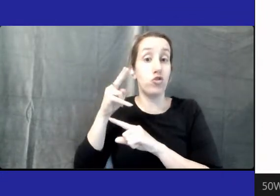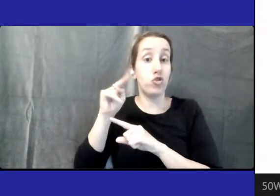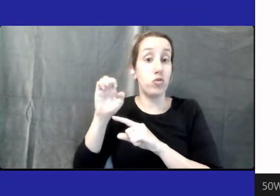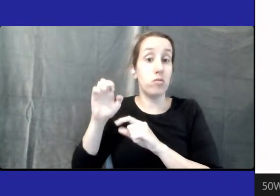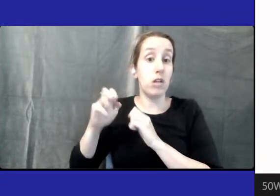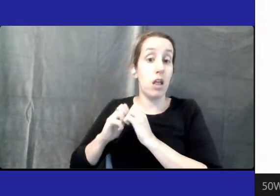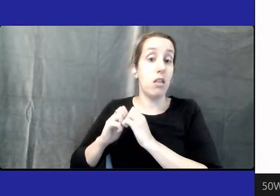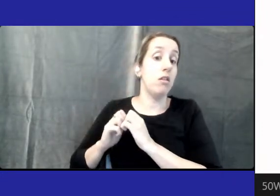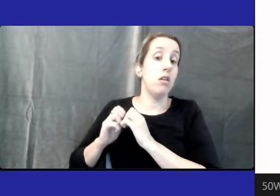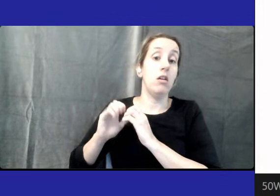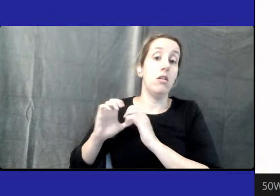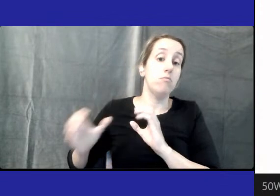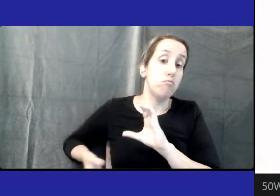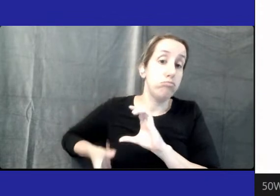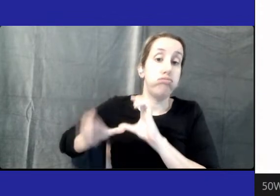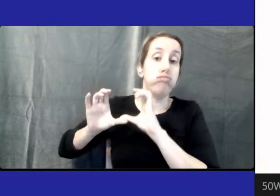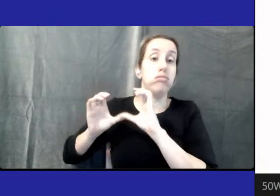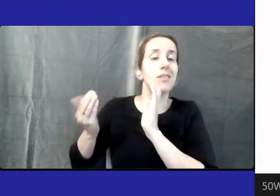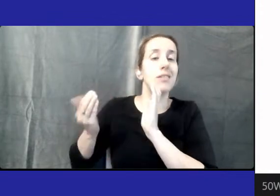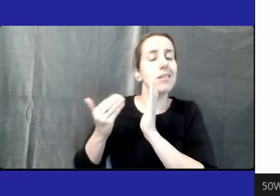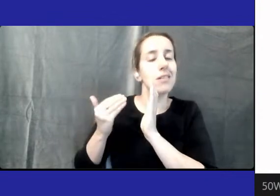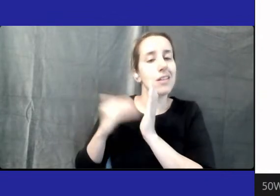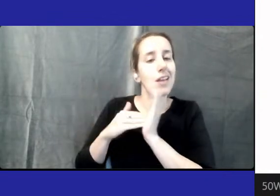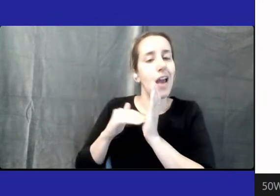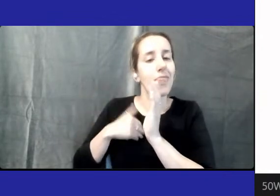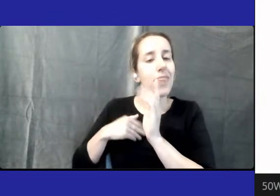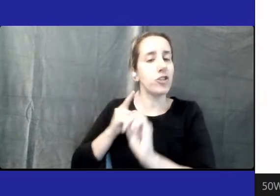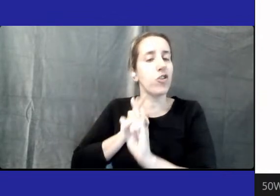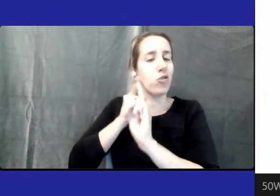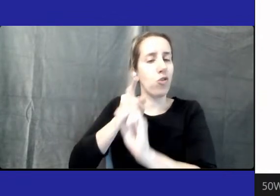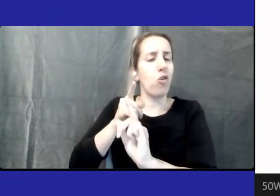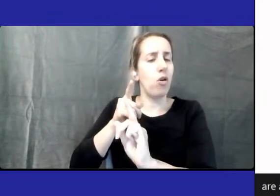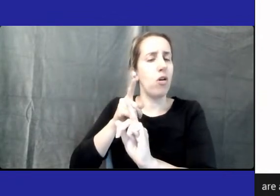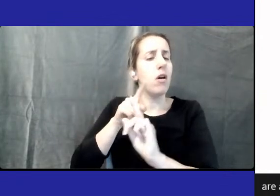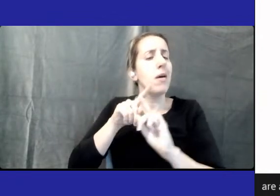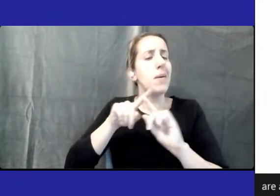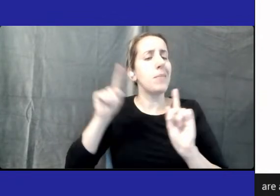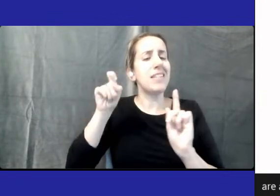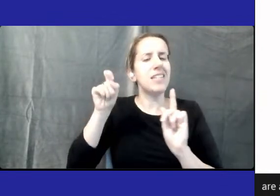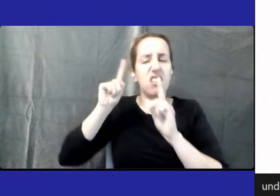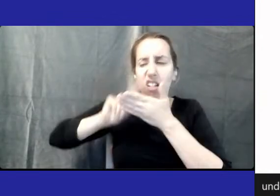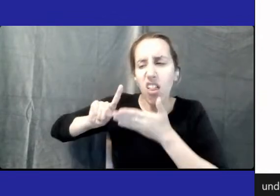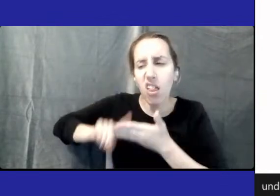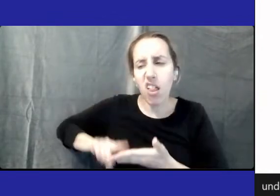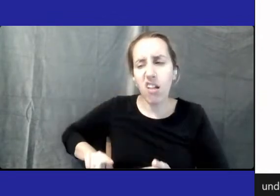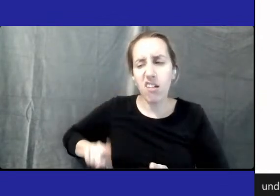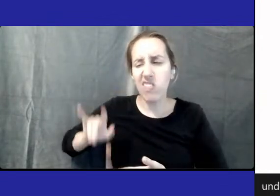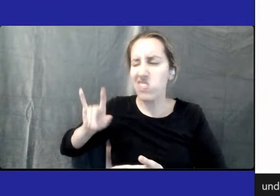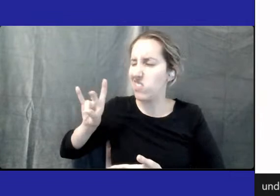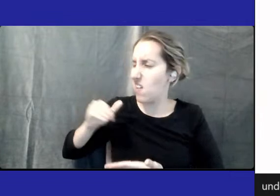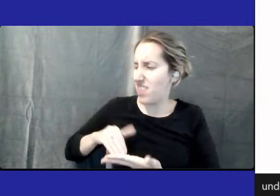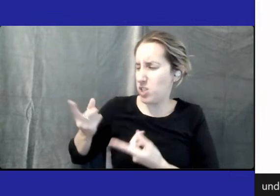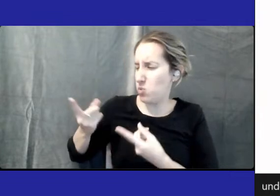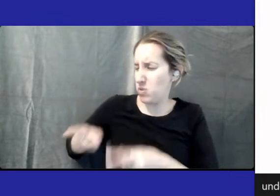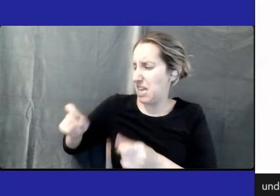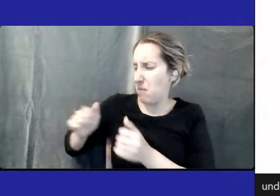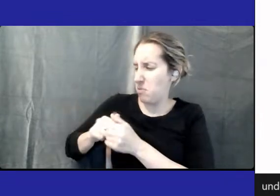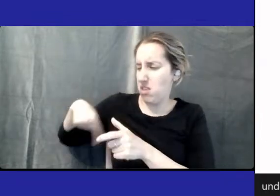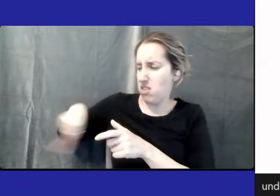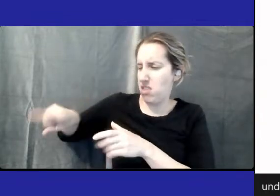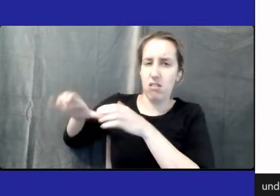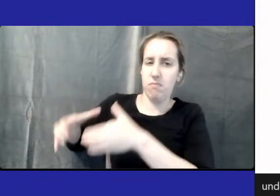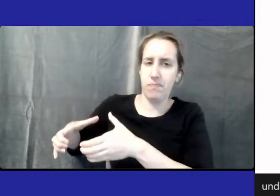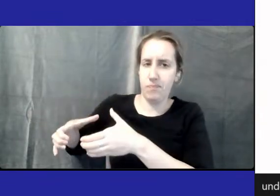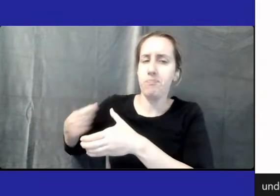our goal here, to have, again, a better understanding of that 7,000. I would point out